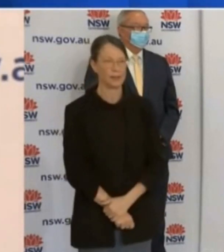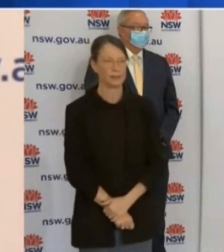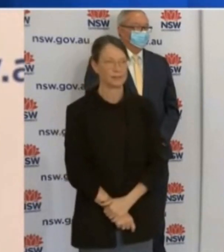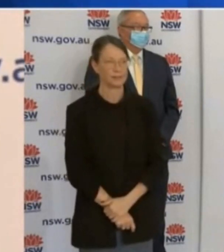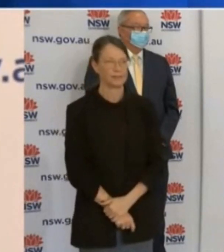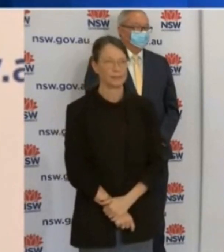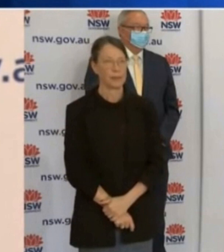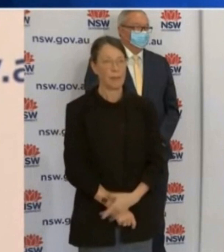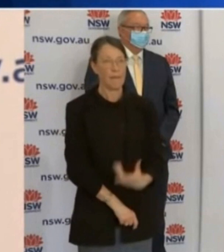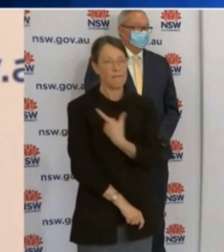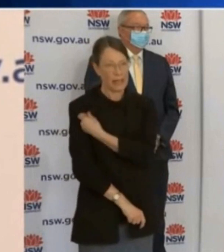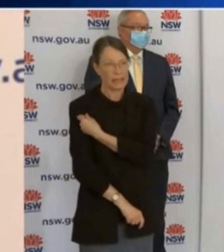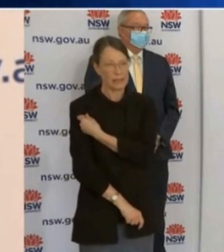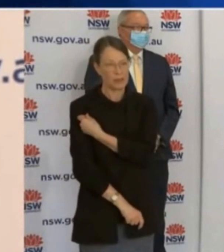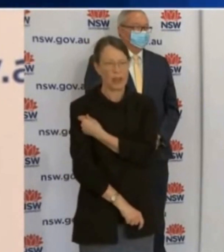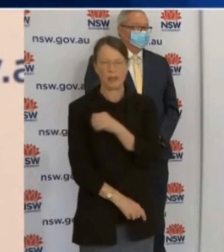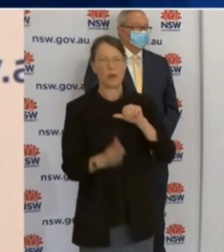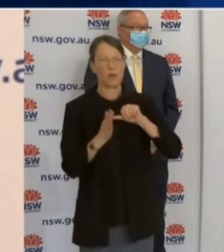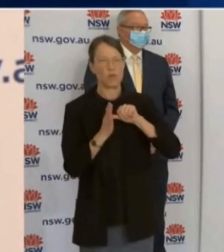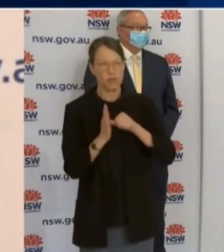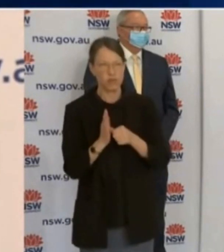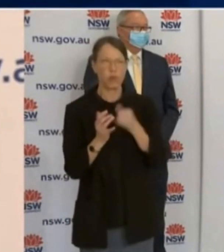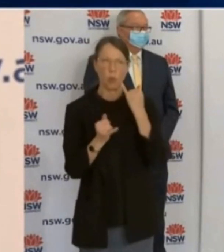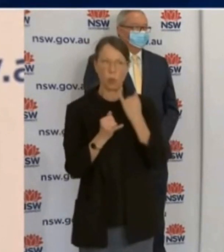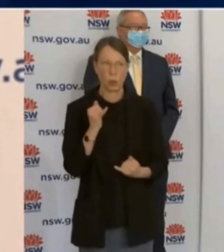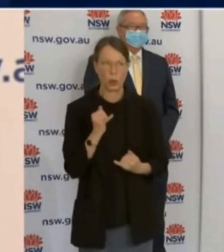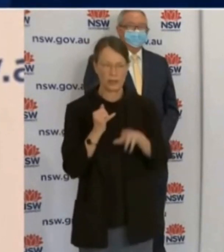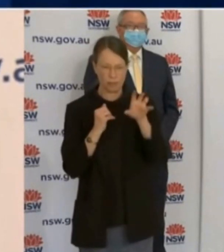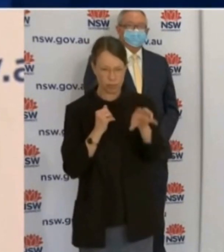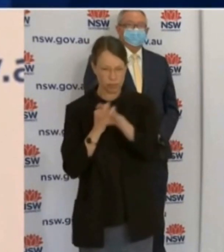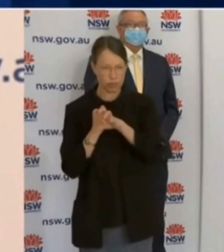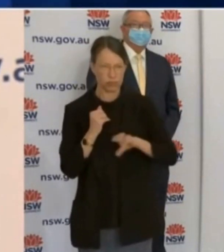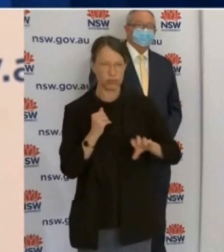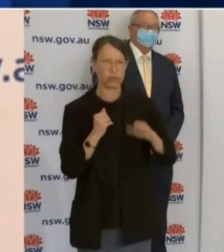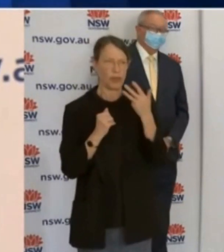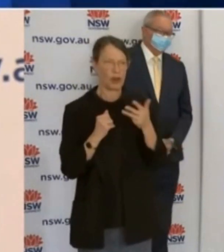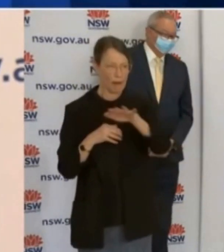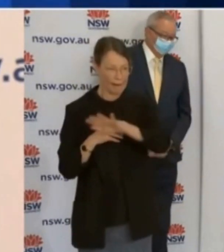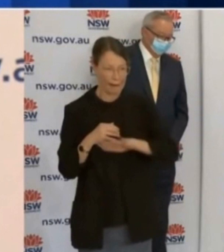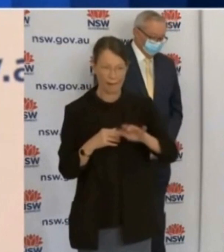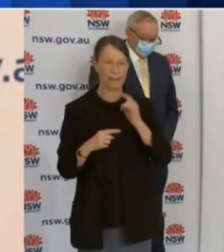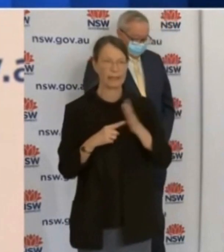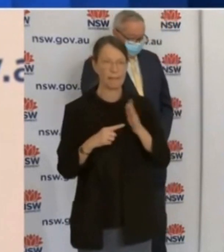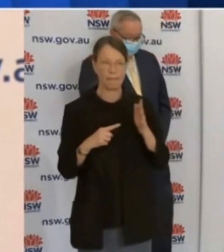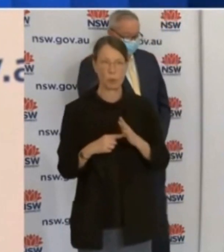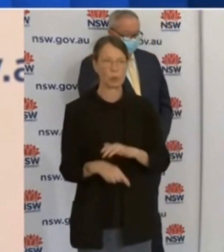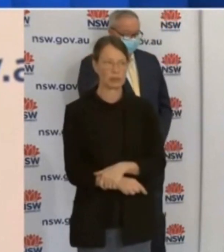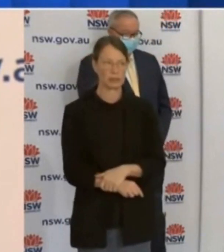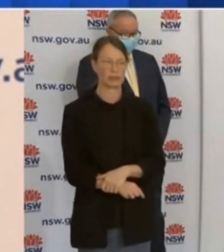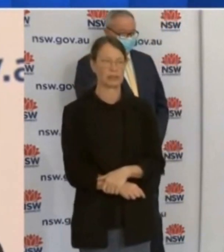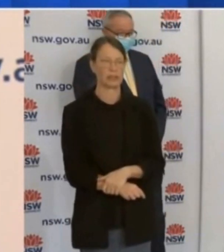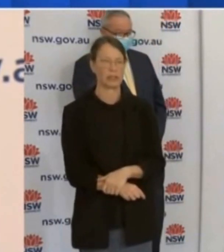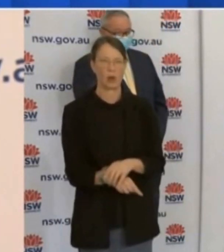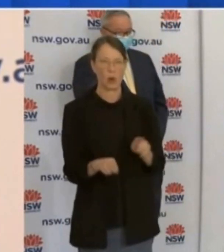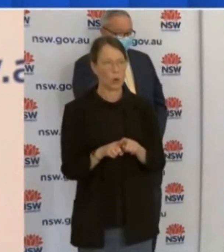targeted in those areas of concern is a key tool we need to use, as well as heavy compliance activity in those areas of concern. But